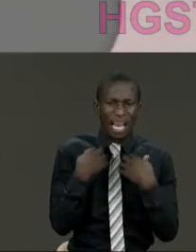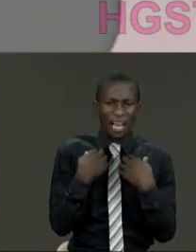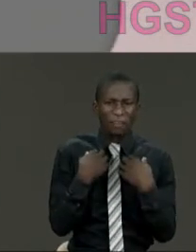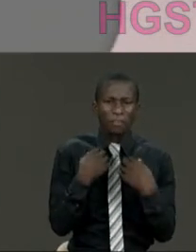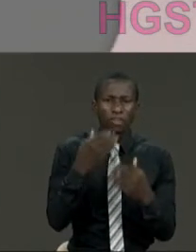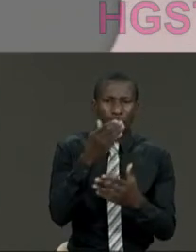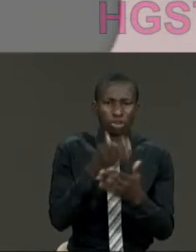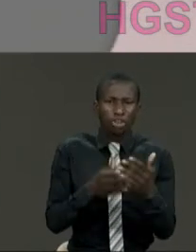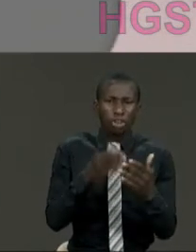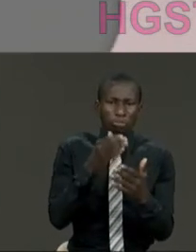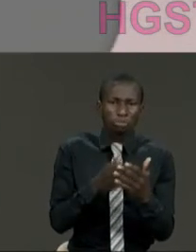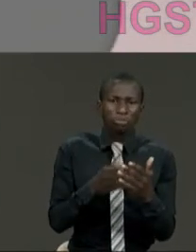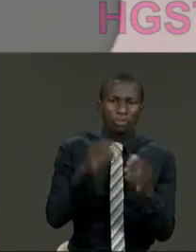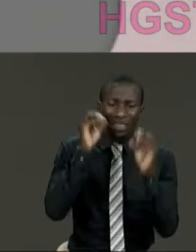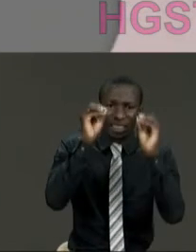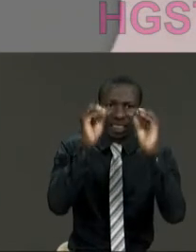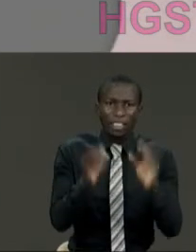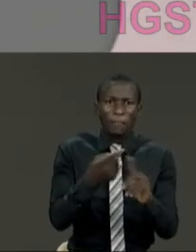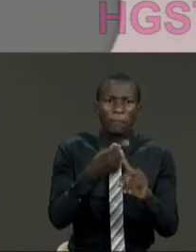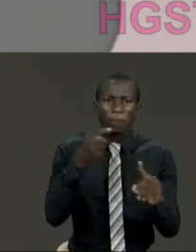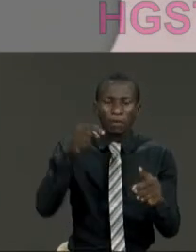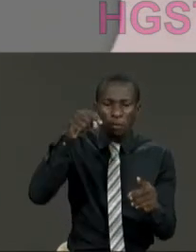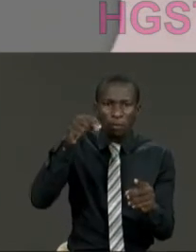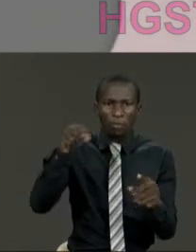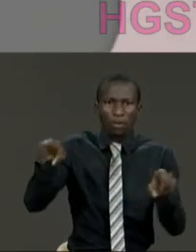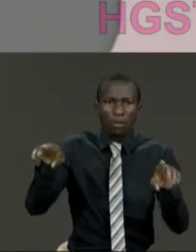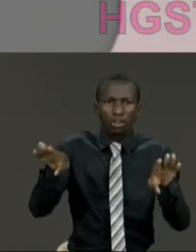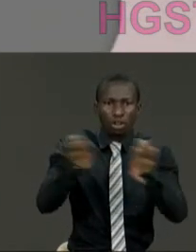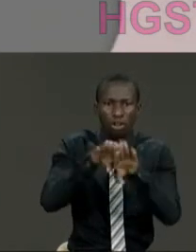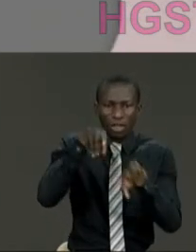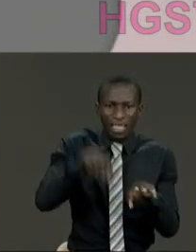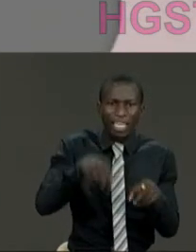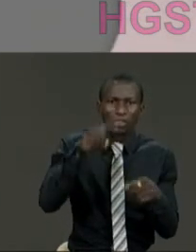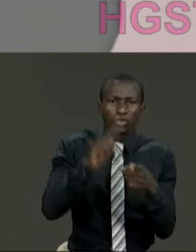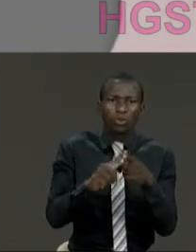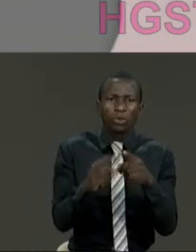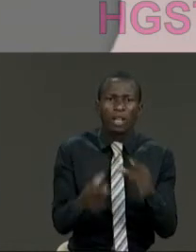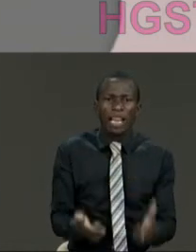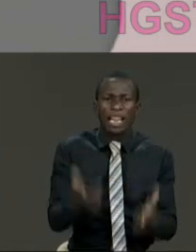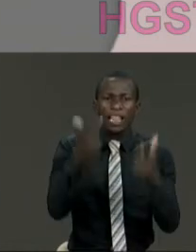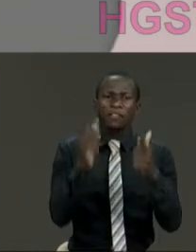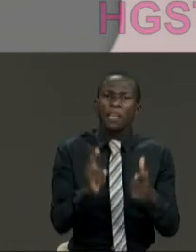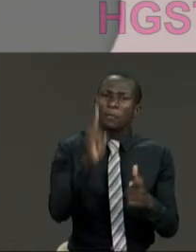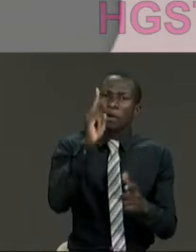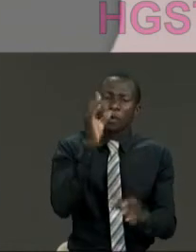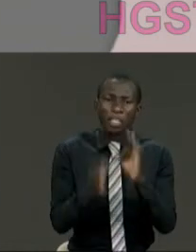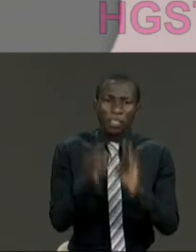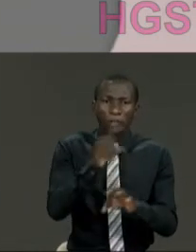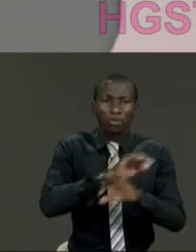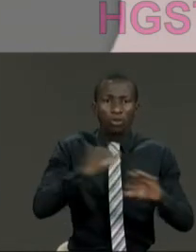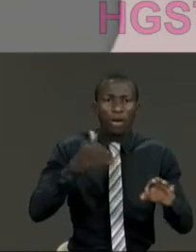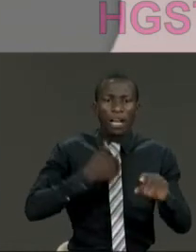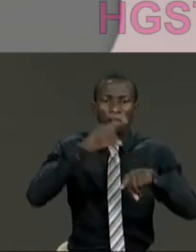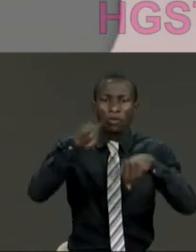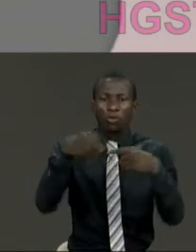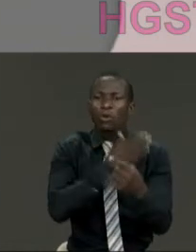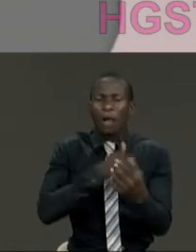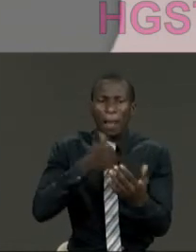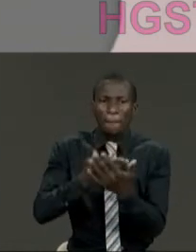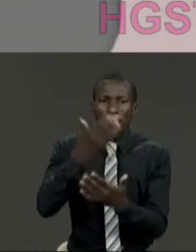to lifting up. If you don't have it, you can go and buy the tape, which was given to us by our daddy. So